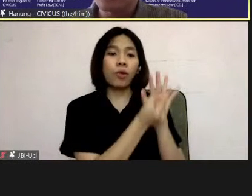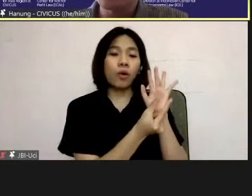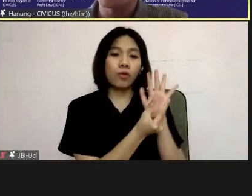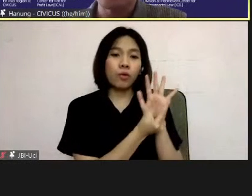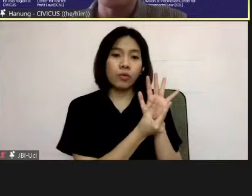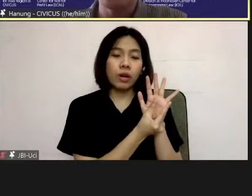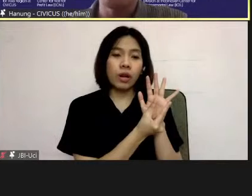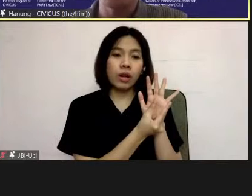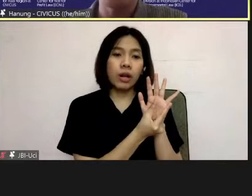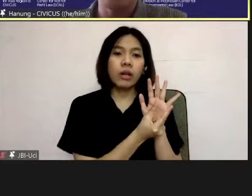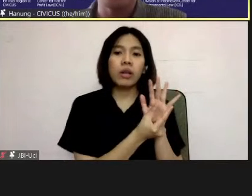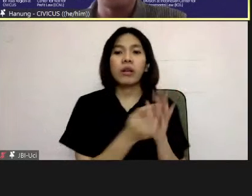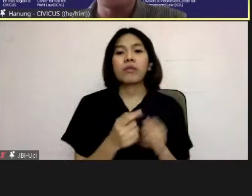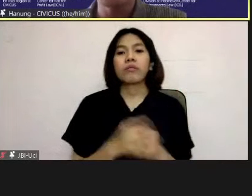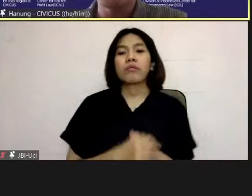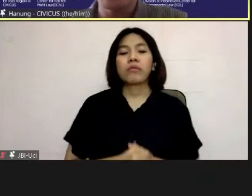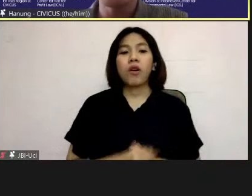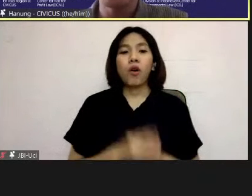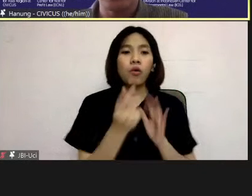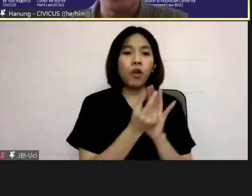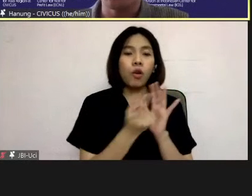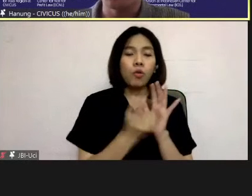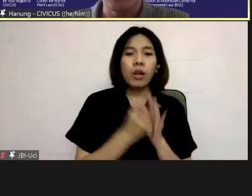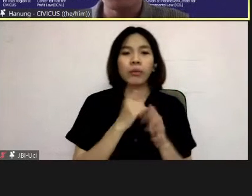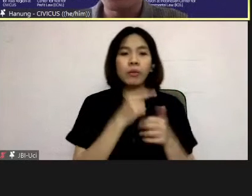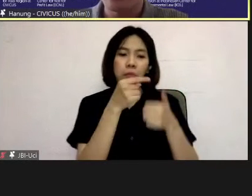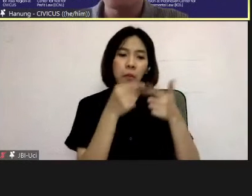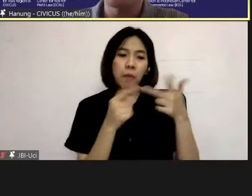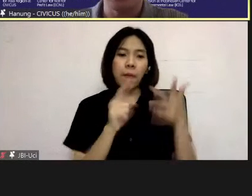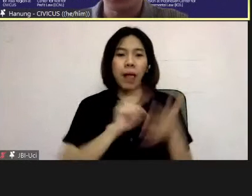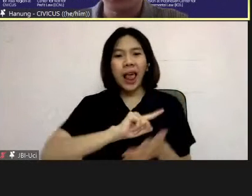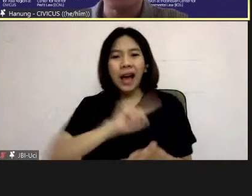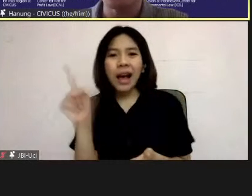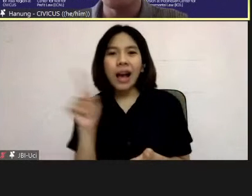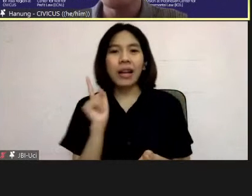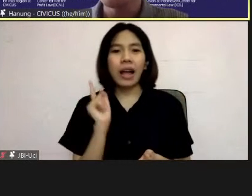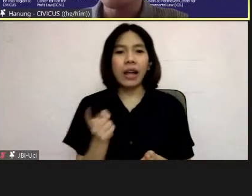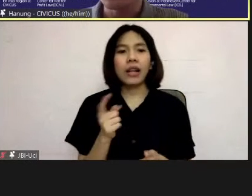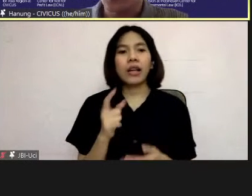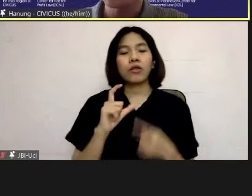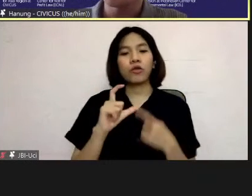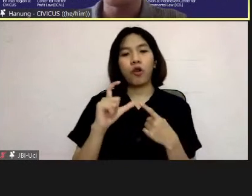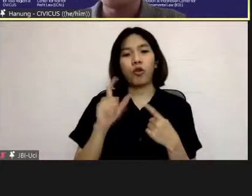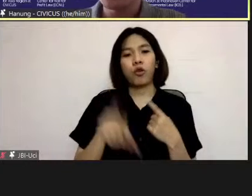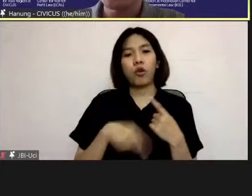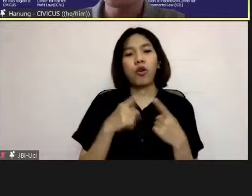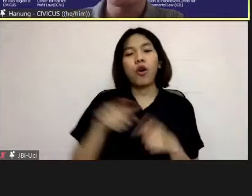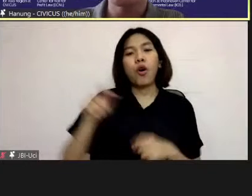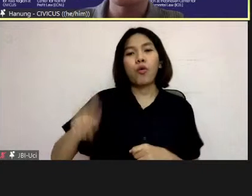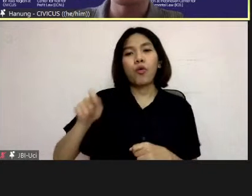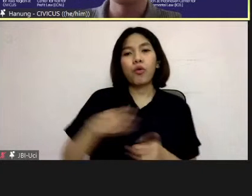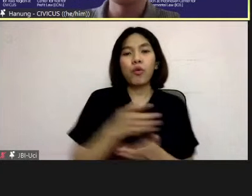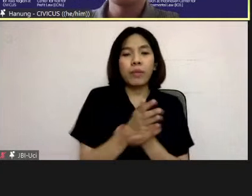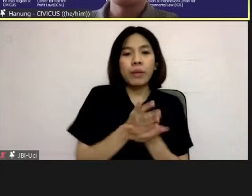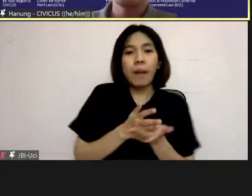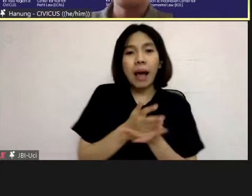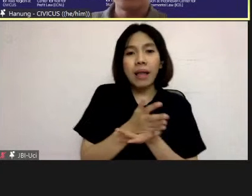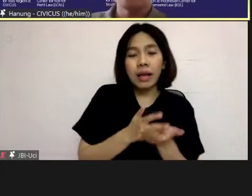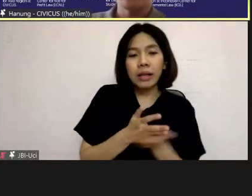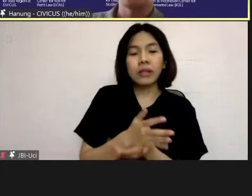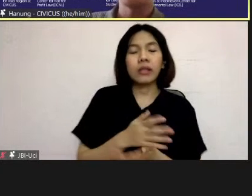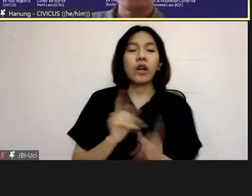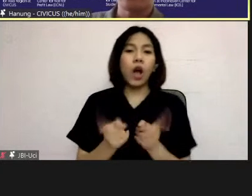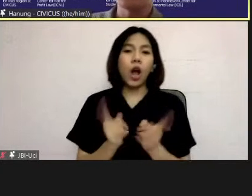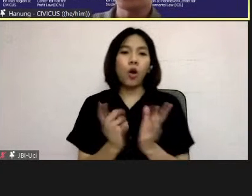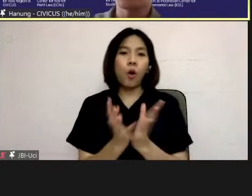in India with Unlawful Activities Prevention Act or UAPA, sedition law, and in Hong Kong with national security